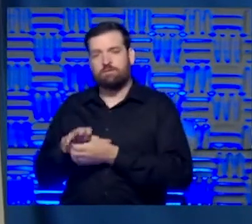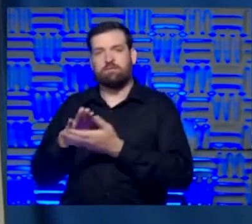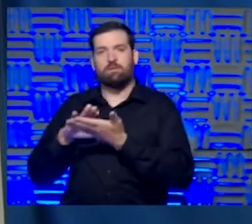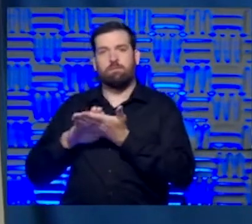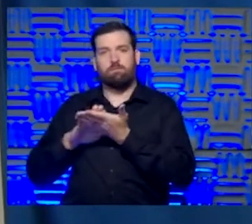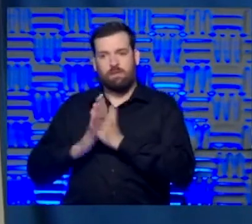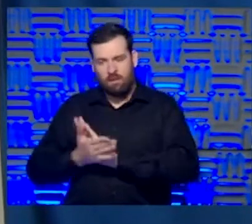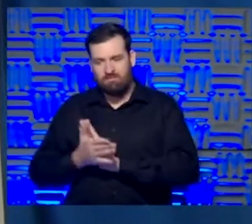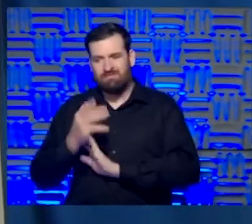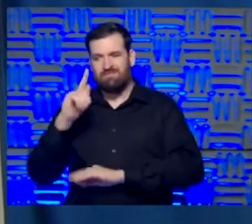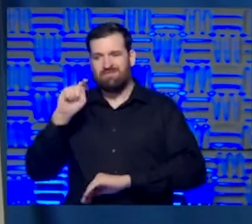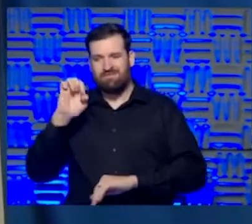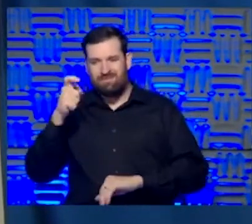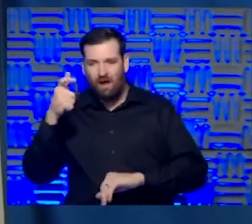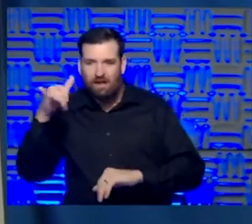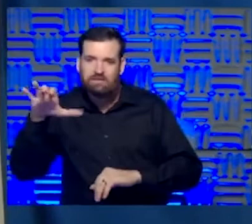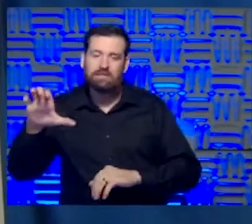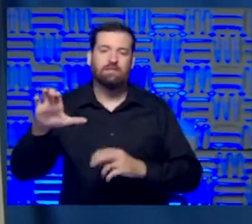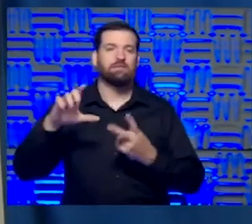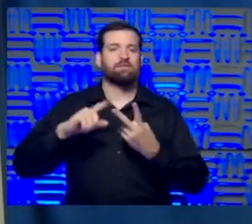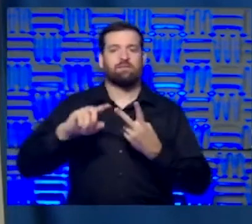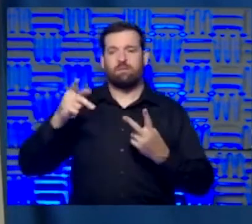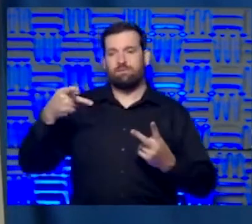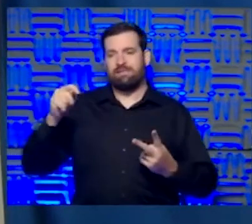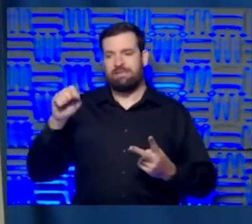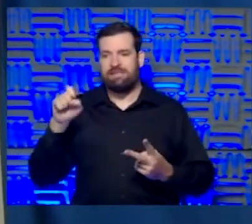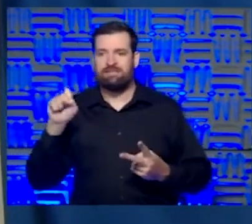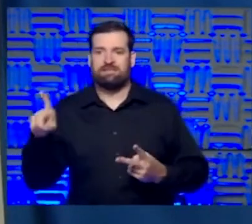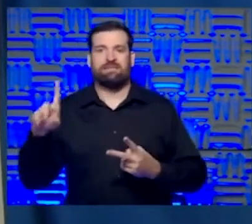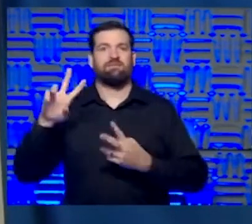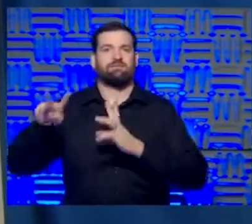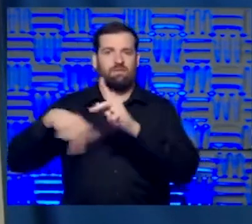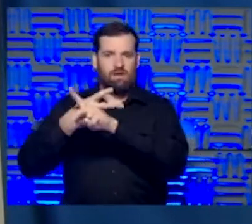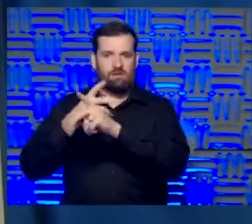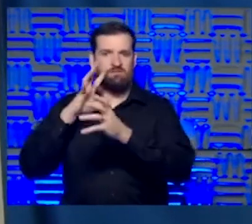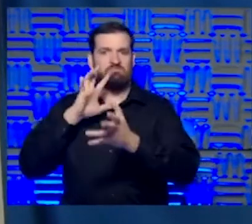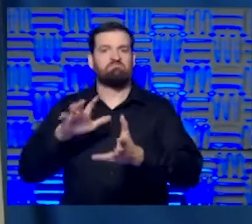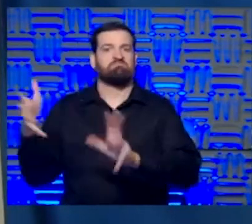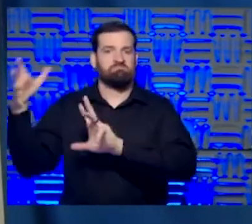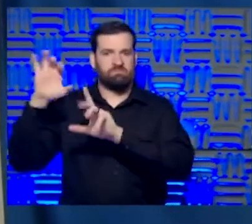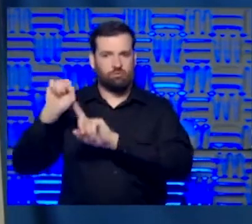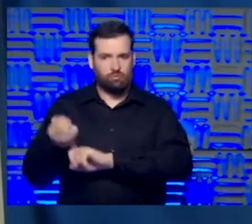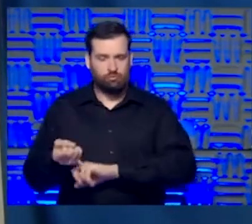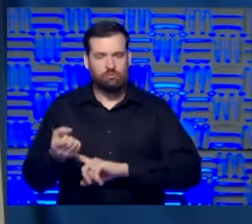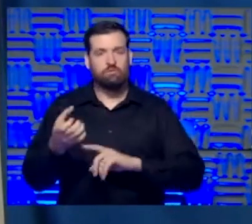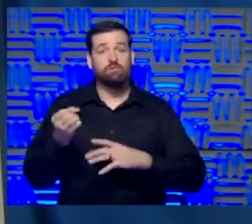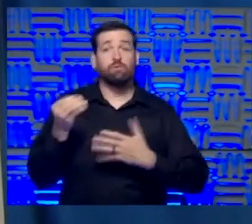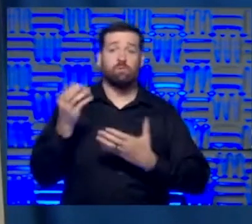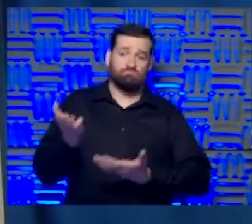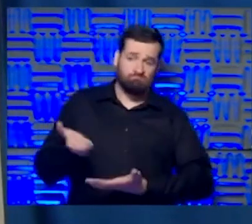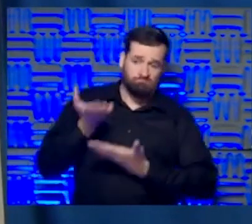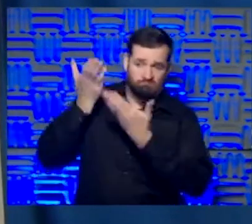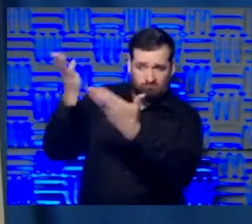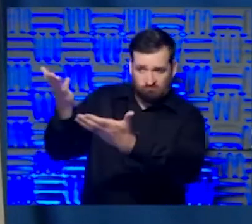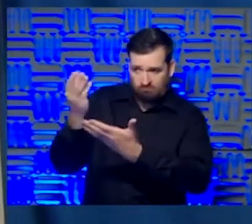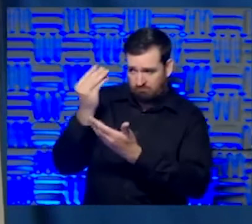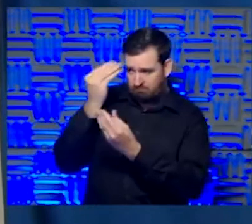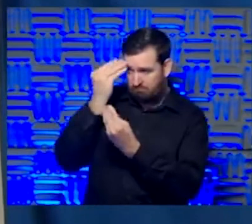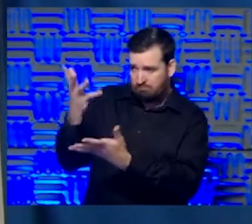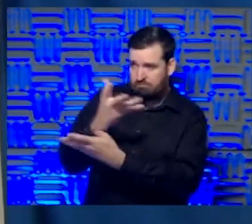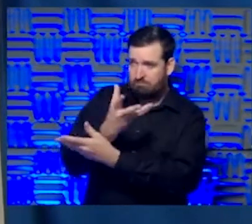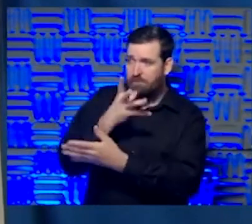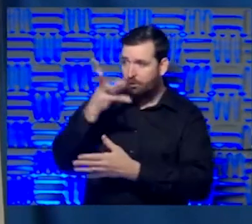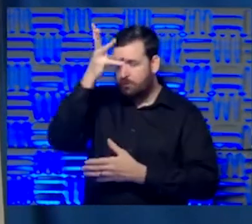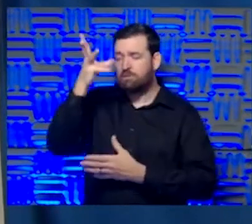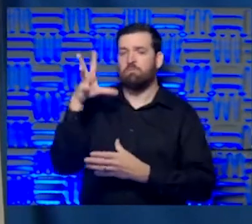of the toxic stress, the post-traumatic stress syndrome kind of approach. So the advice to parents is more